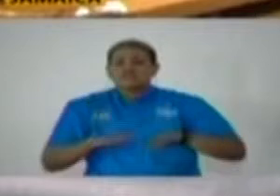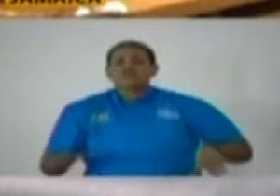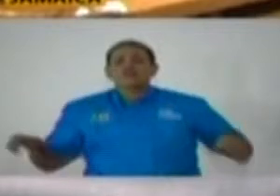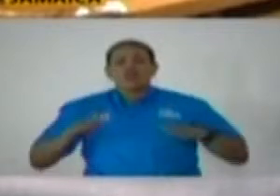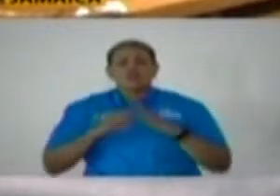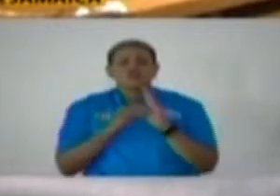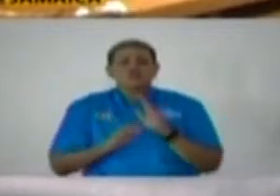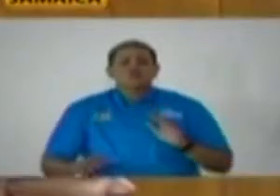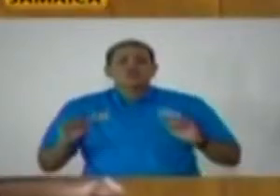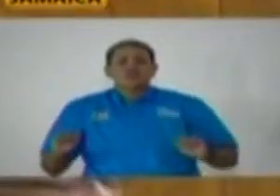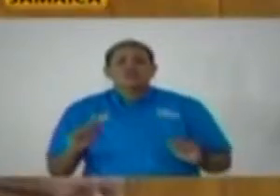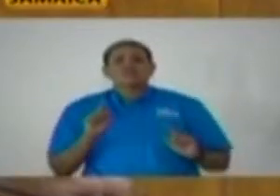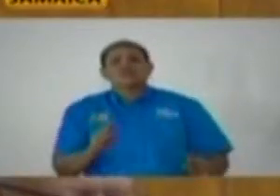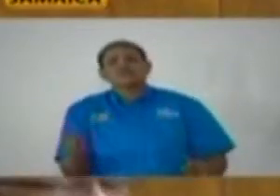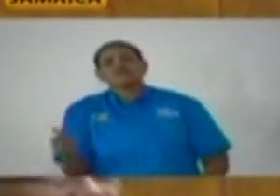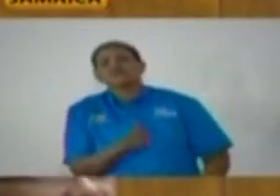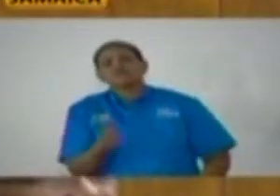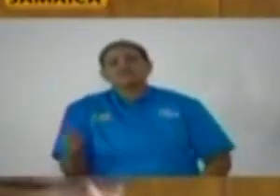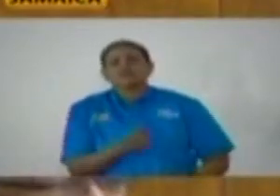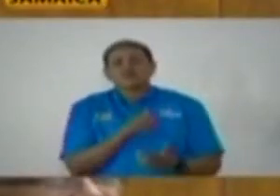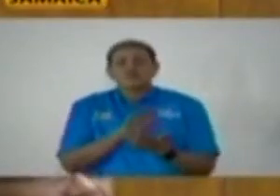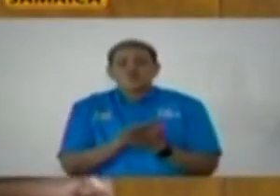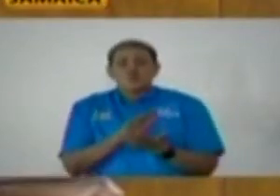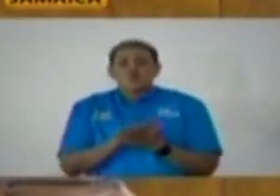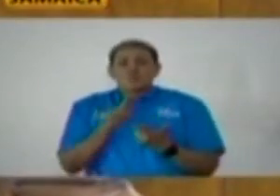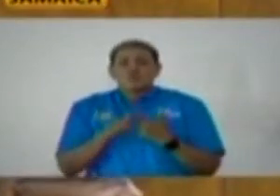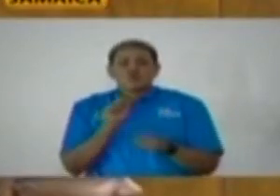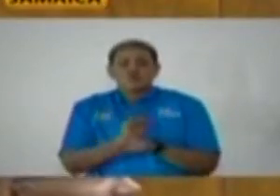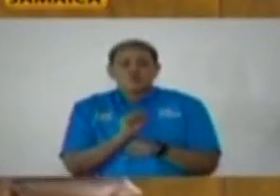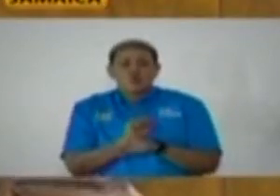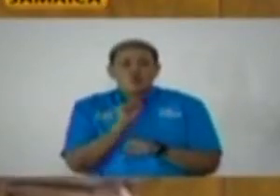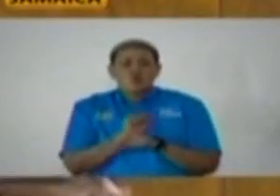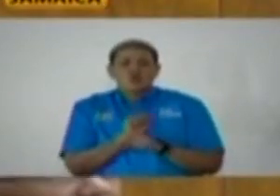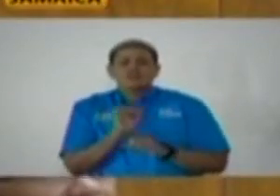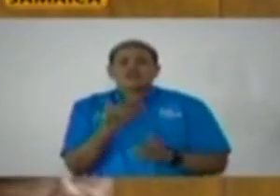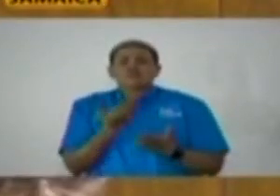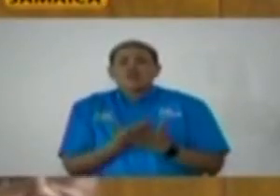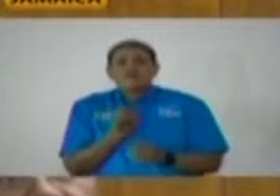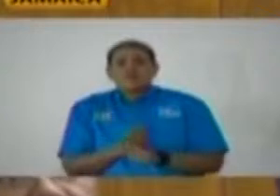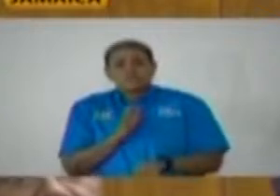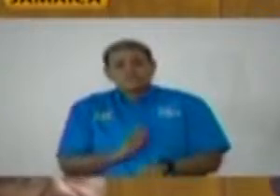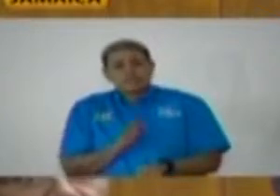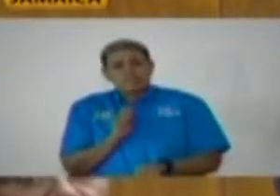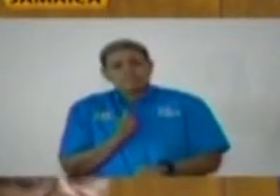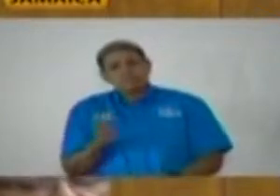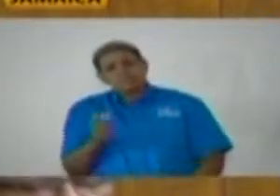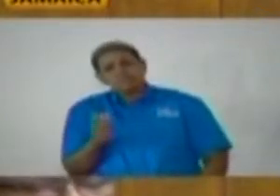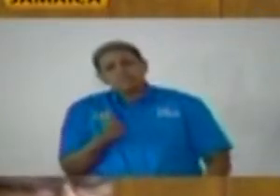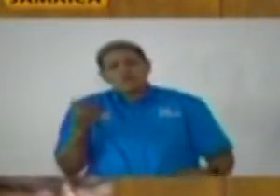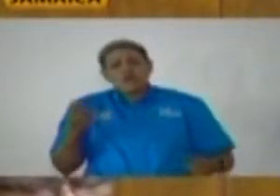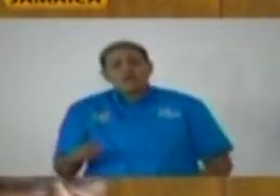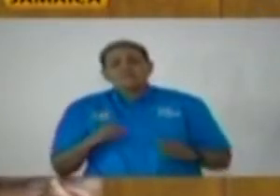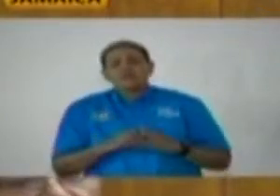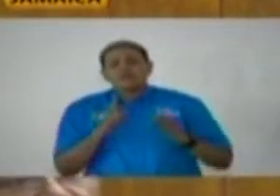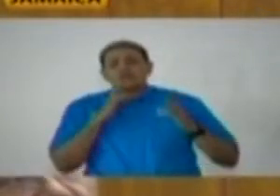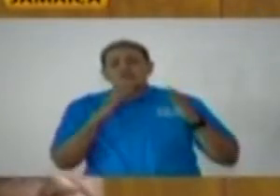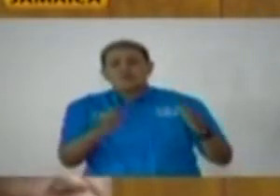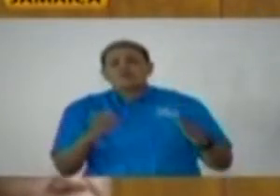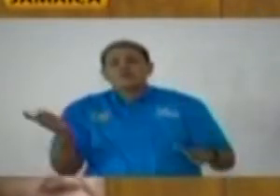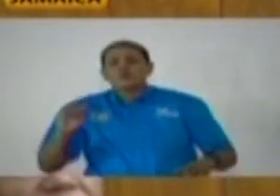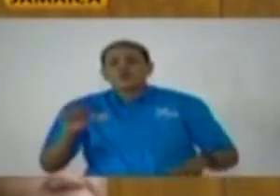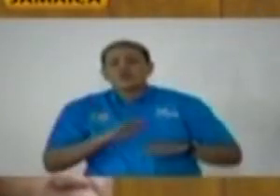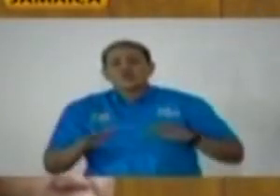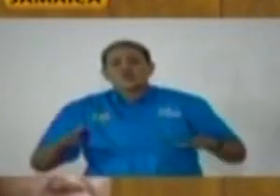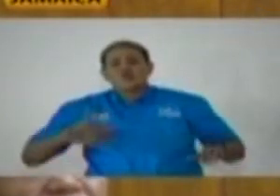and students can get to school and work, and workers can get to work on time in a way where they